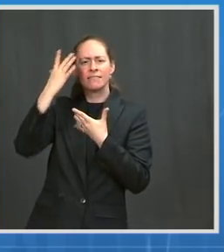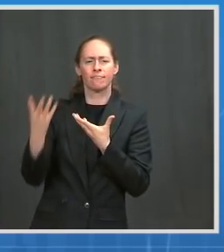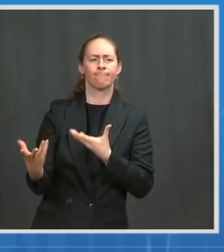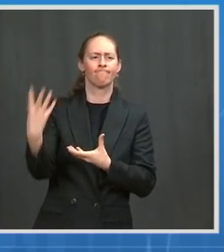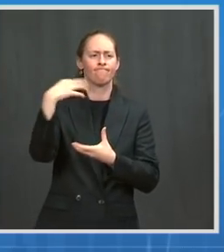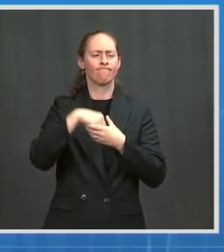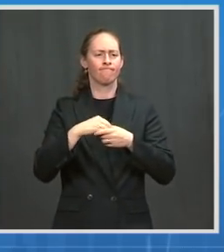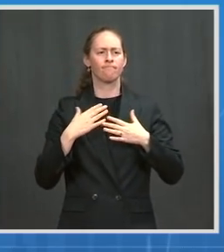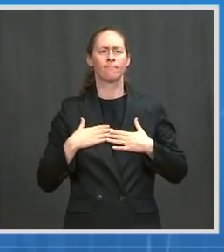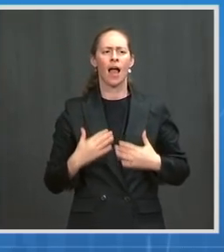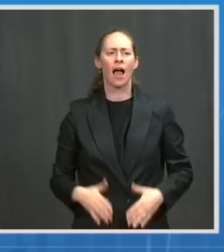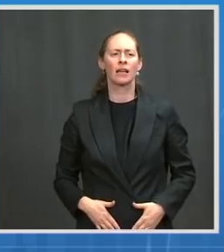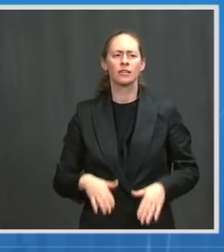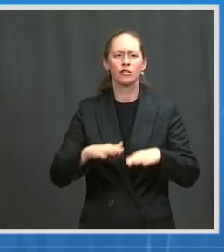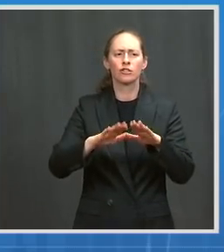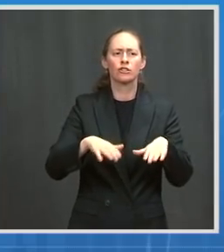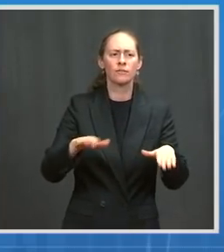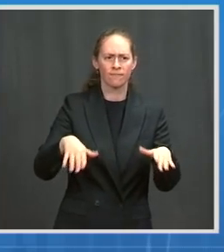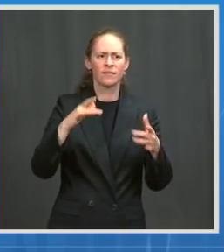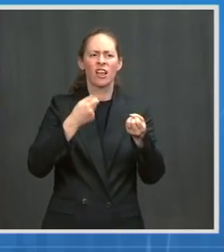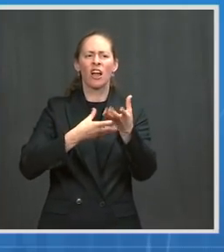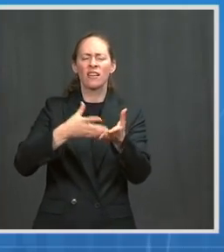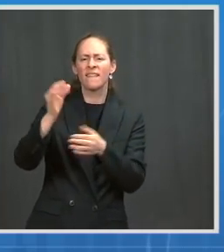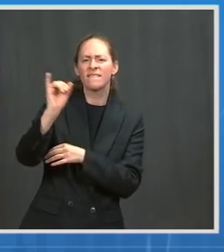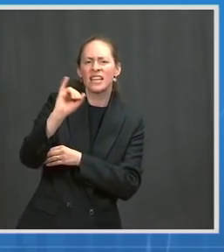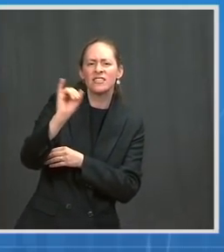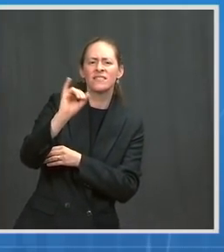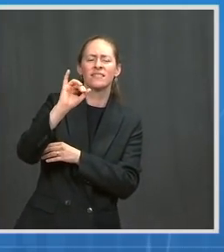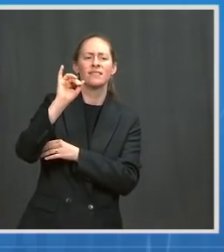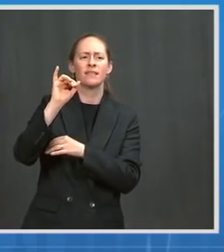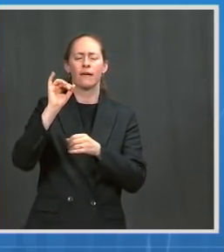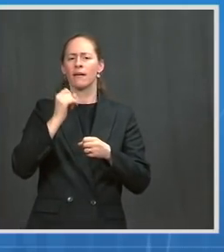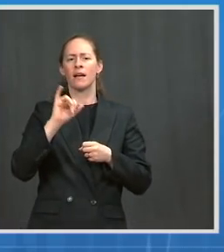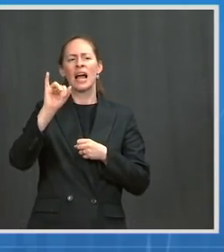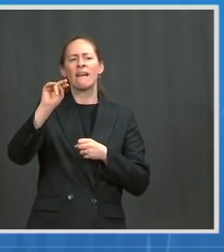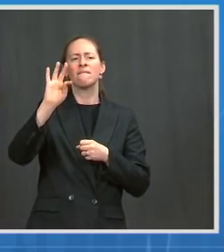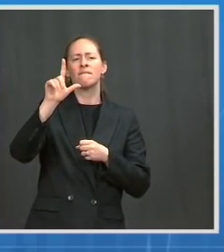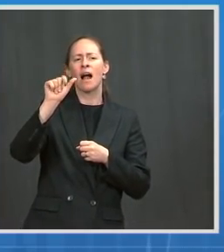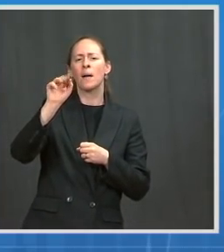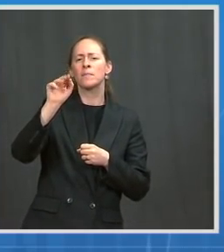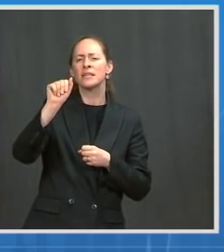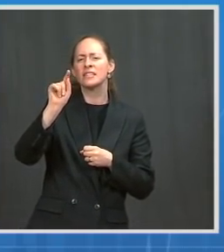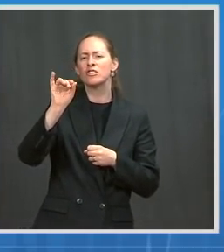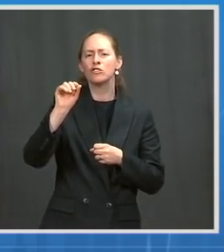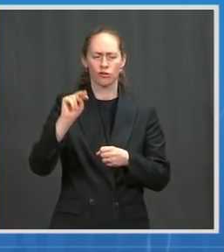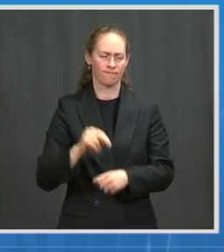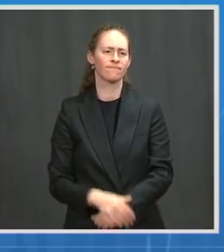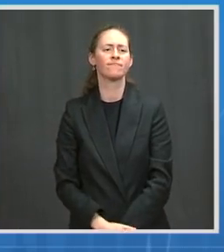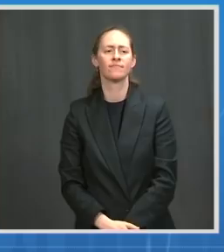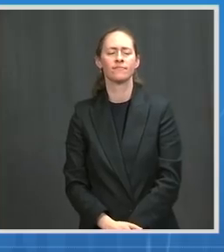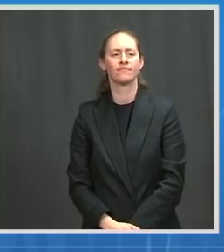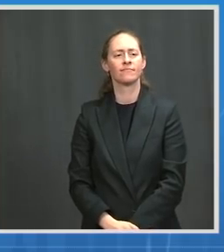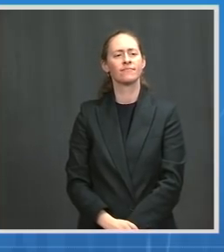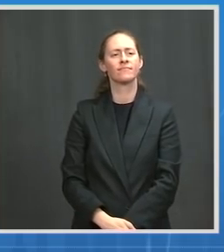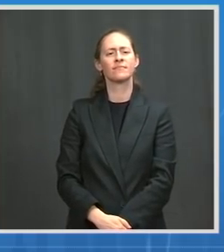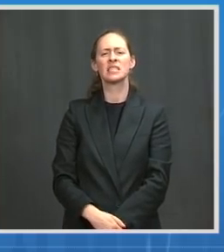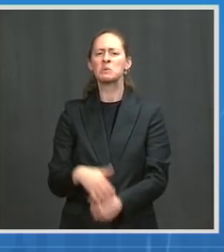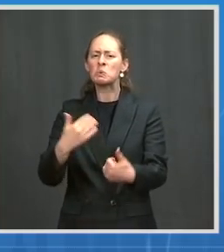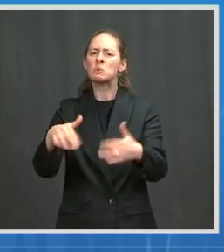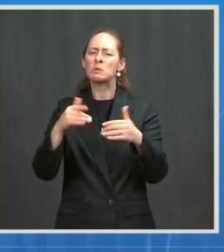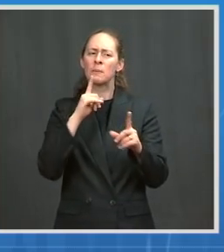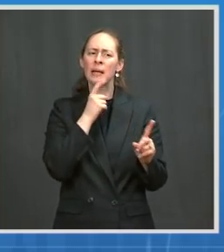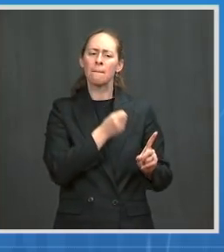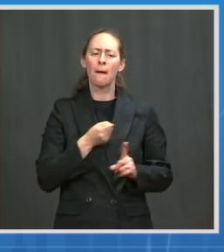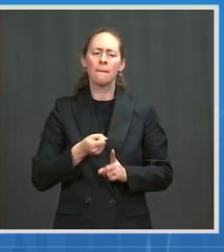over 4,000 children in the United States during the pandemic, including 36 children whose deaths were associated with